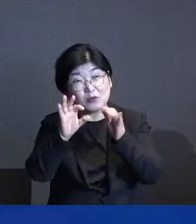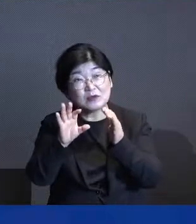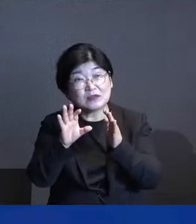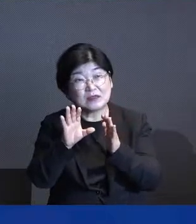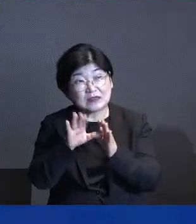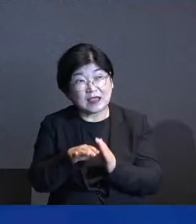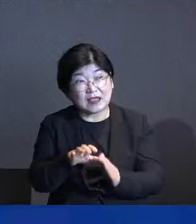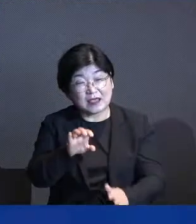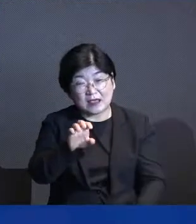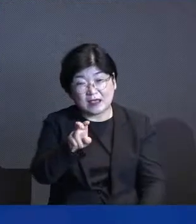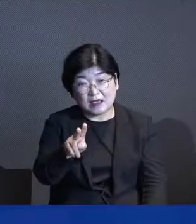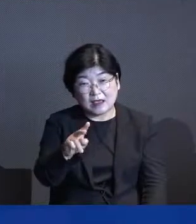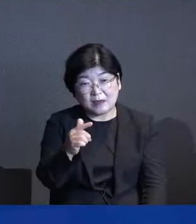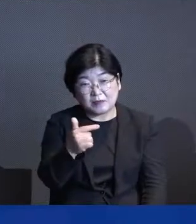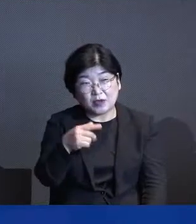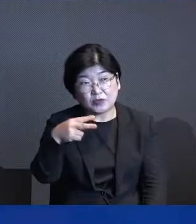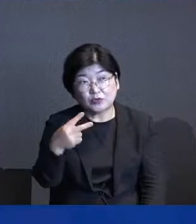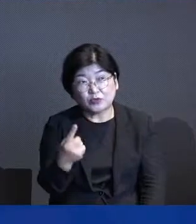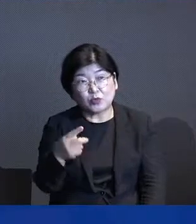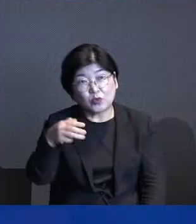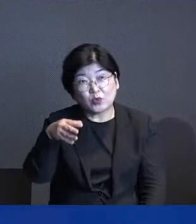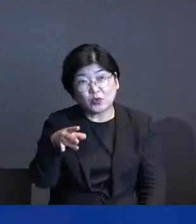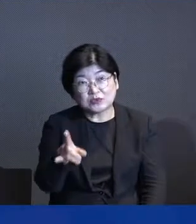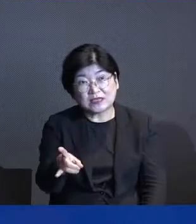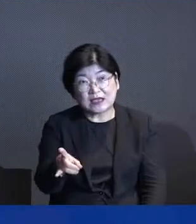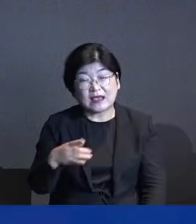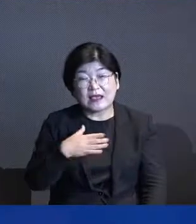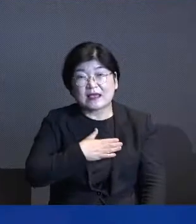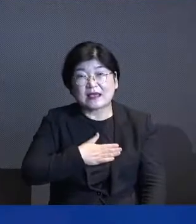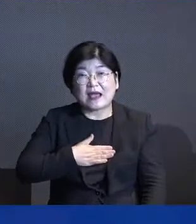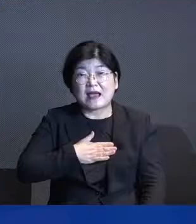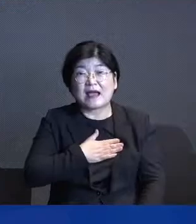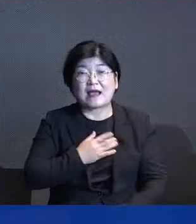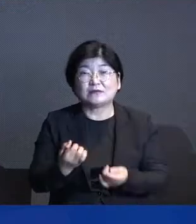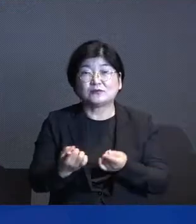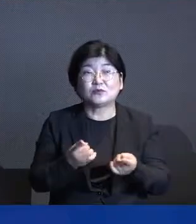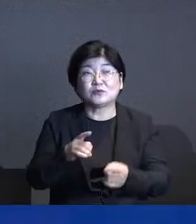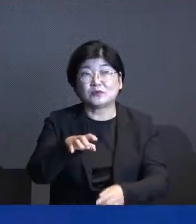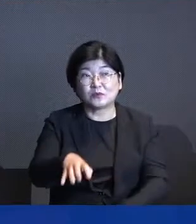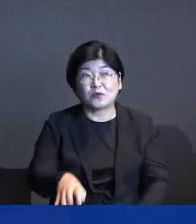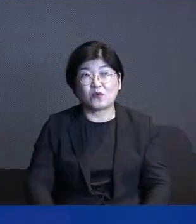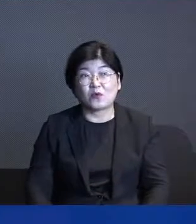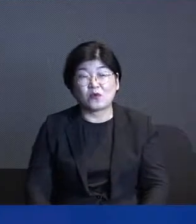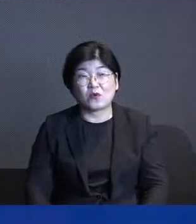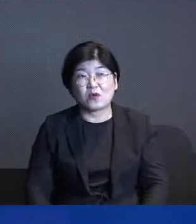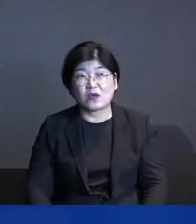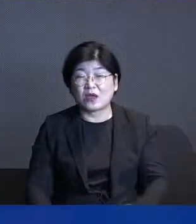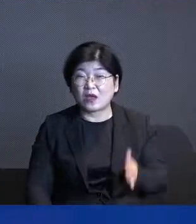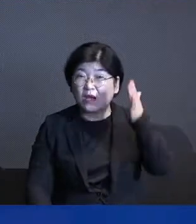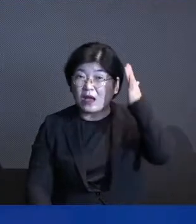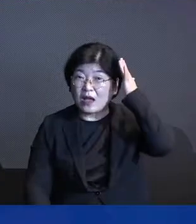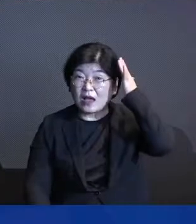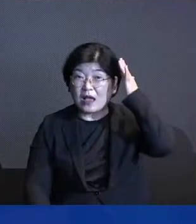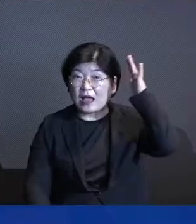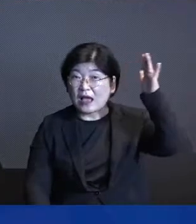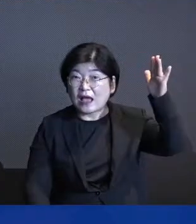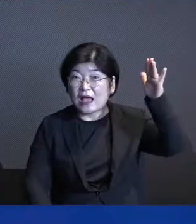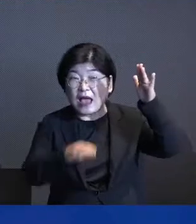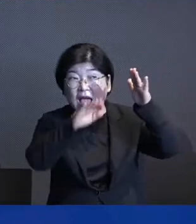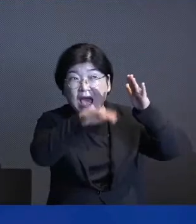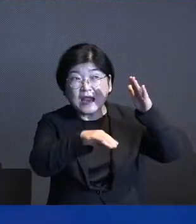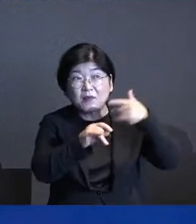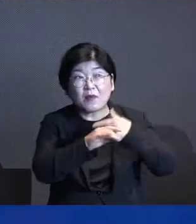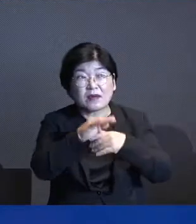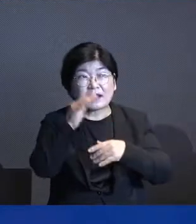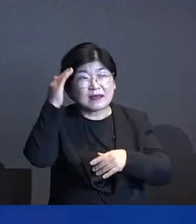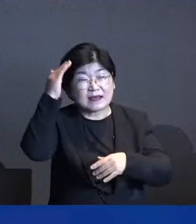emotional regulation part. In the lower left corner, the black line, as you see that